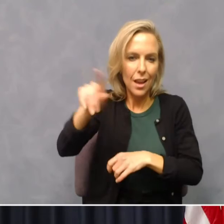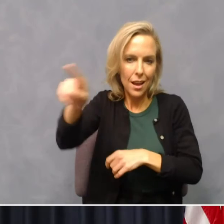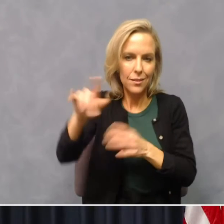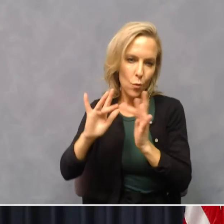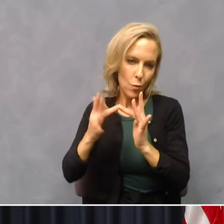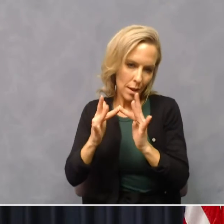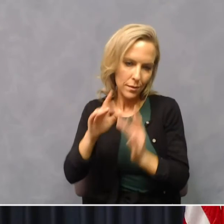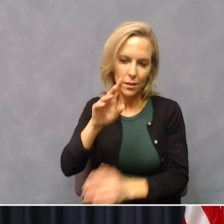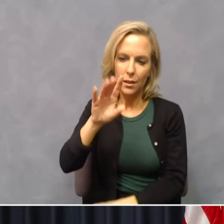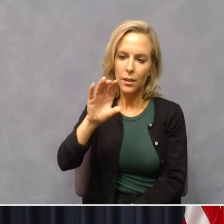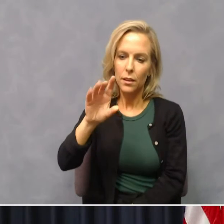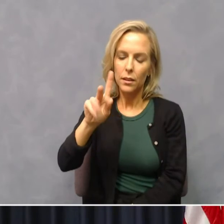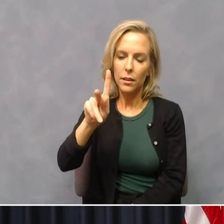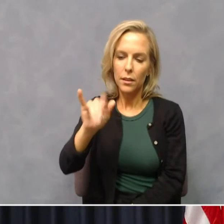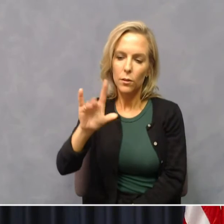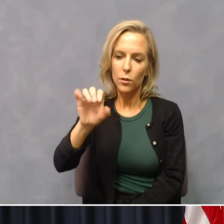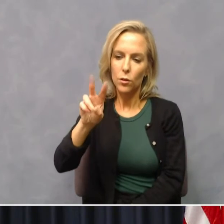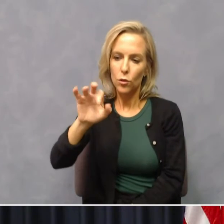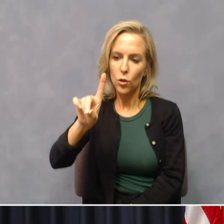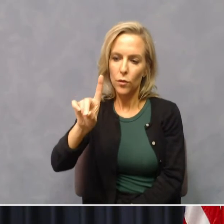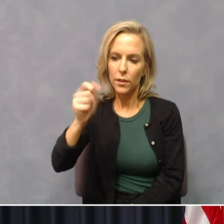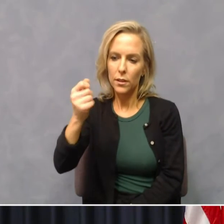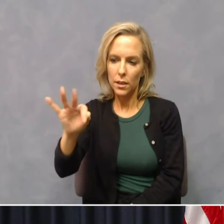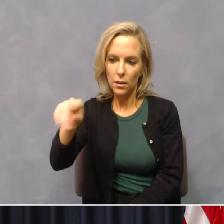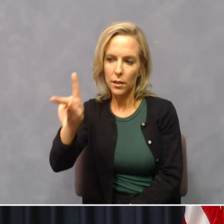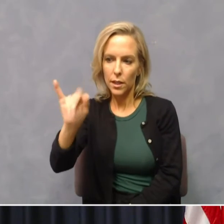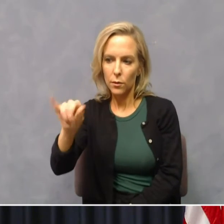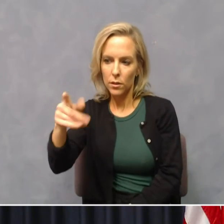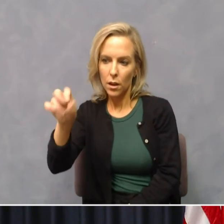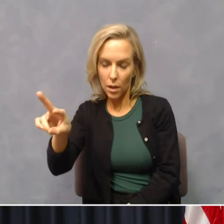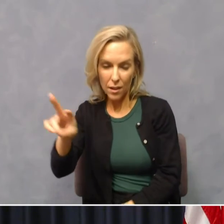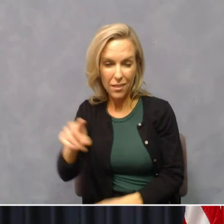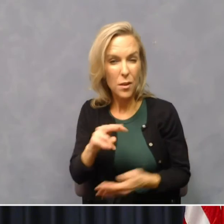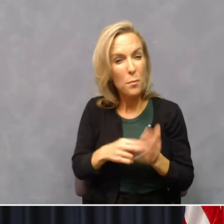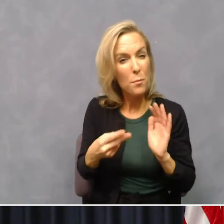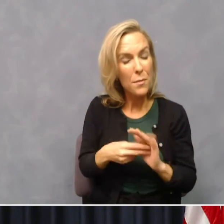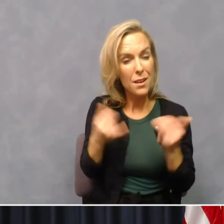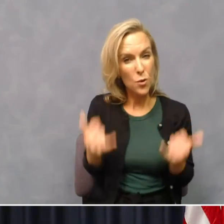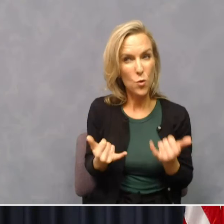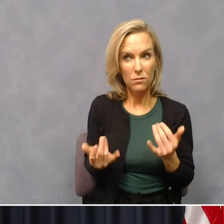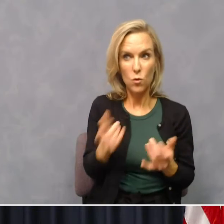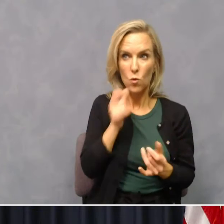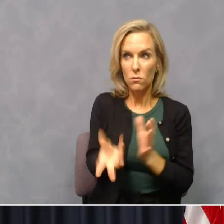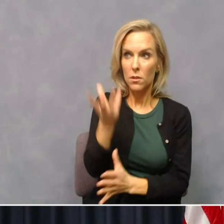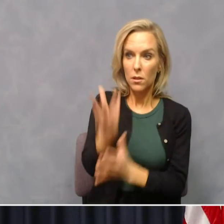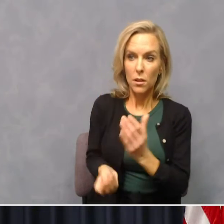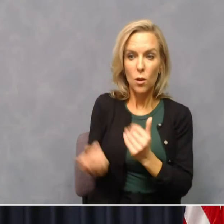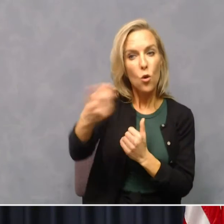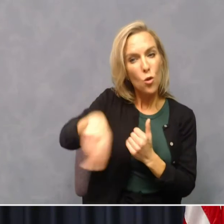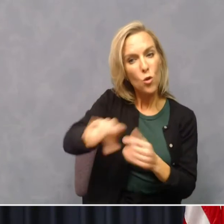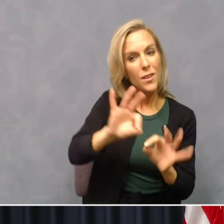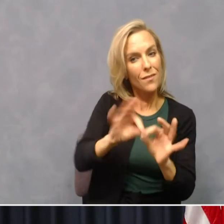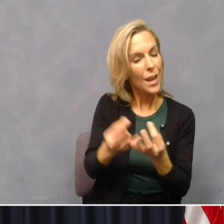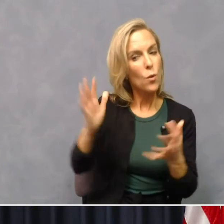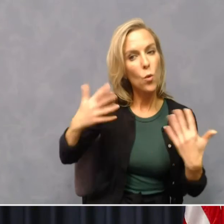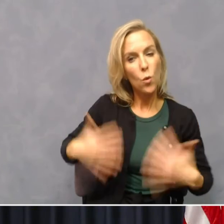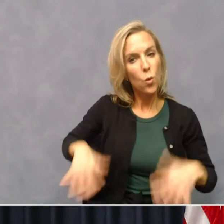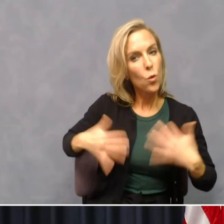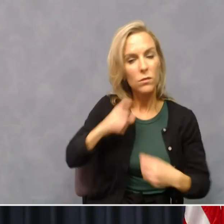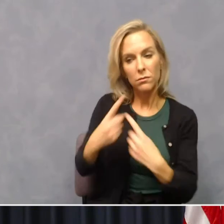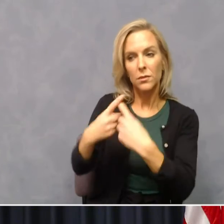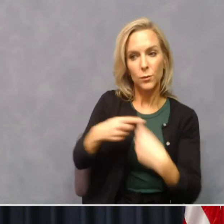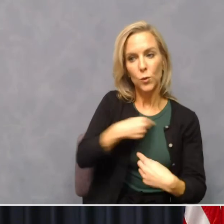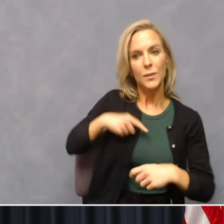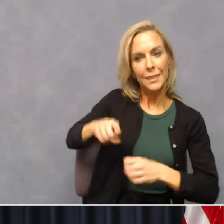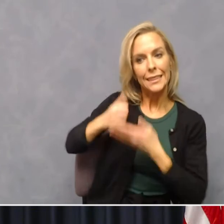kycovid19.ky.gov. Folks we've lost today, whose families are going to need our help, for whom we should be lighting